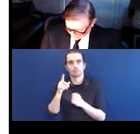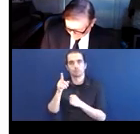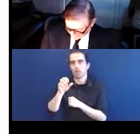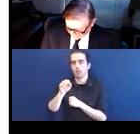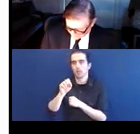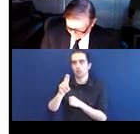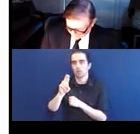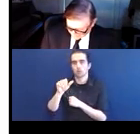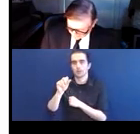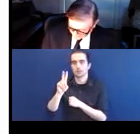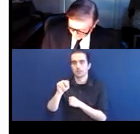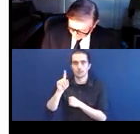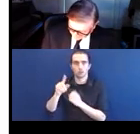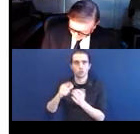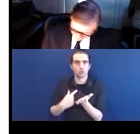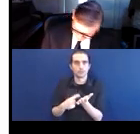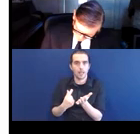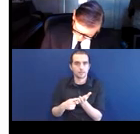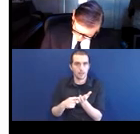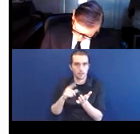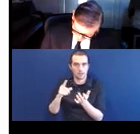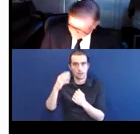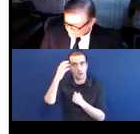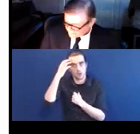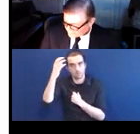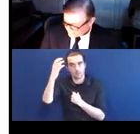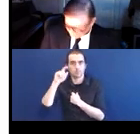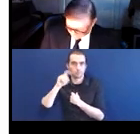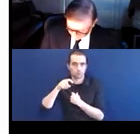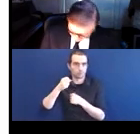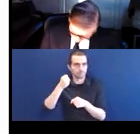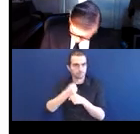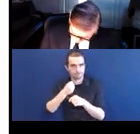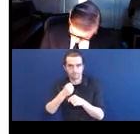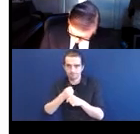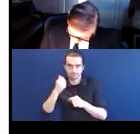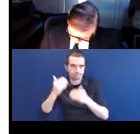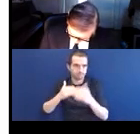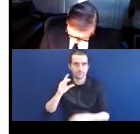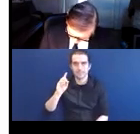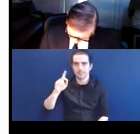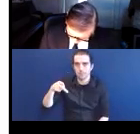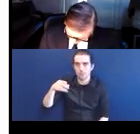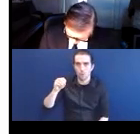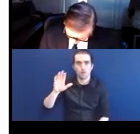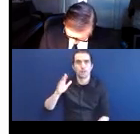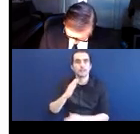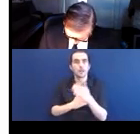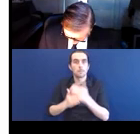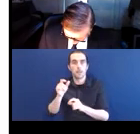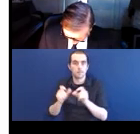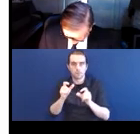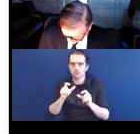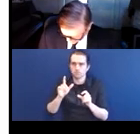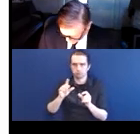Mm-hmm. And Abdul Wahab, I'm not sure where you are, implementing the disability laws